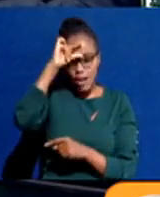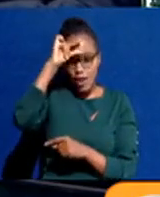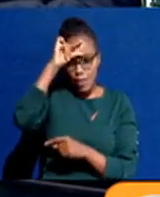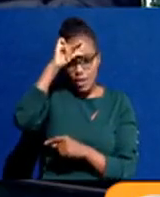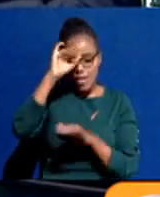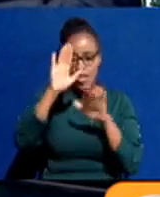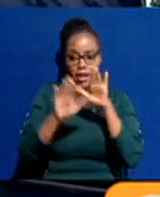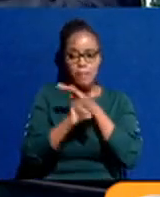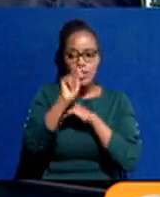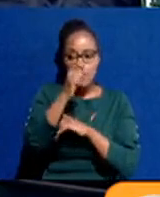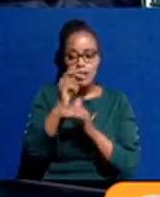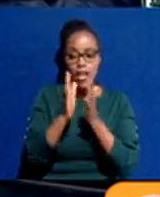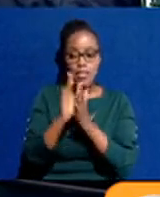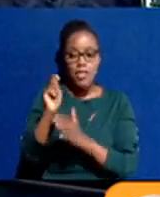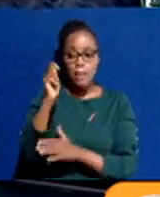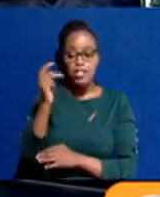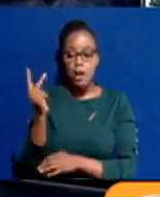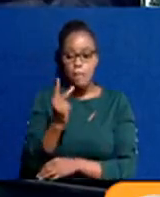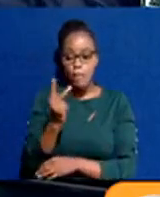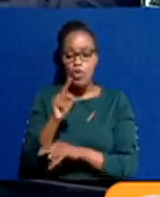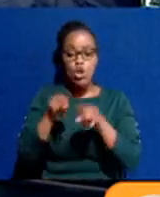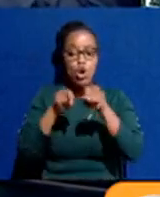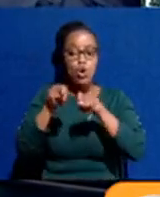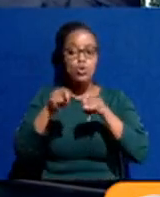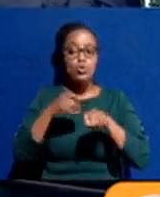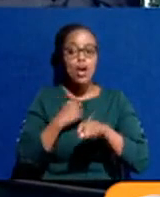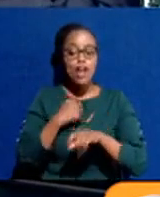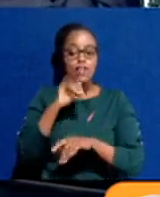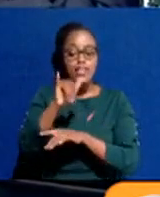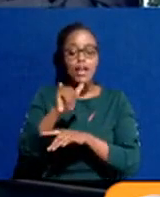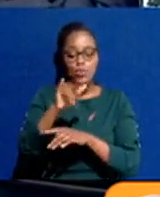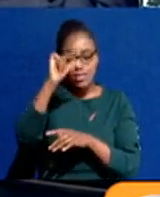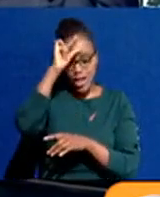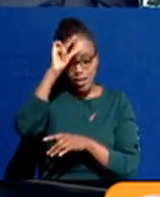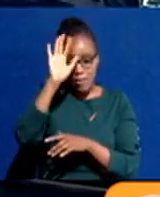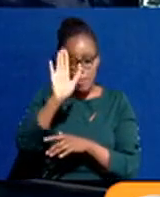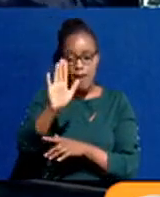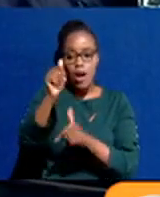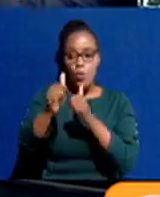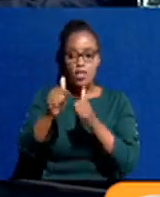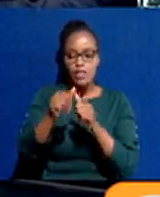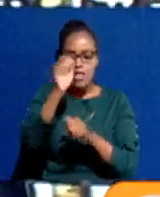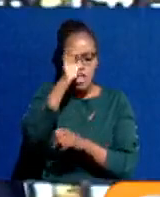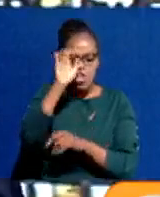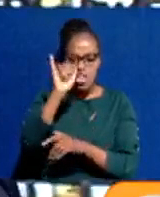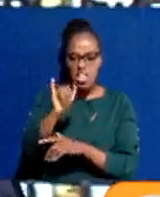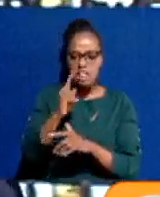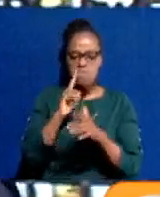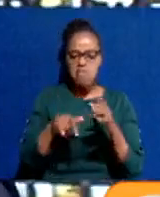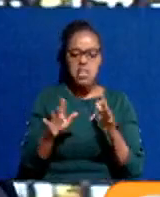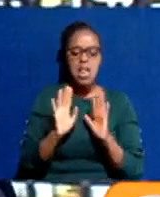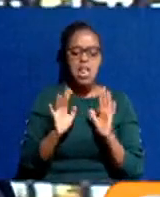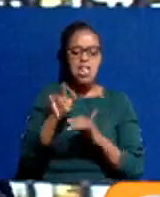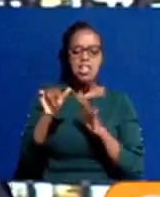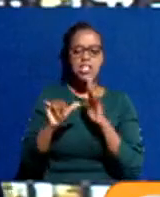the deputy president and the president were in control, and that was the administration of the government. So running away from that and saying part of